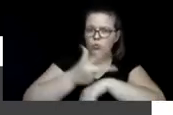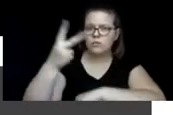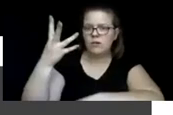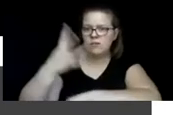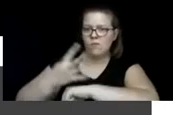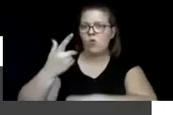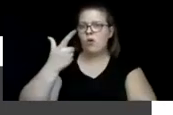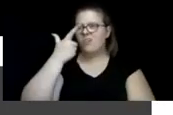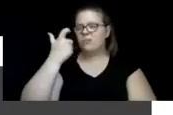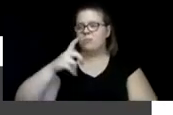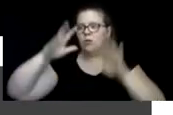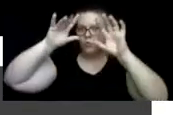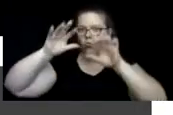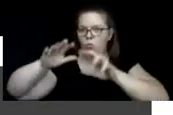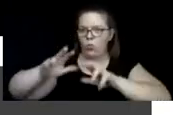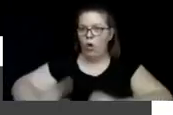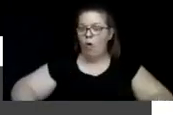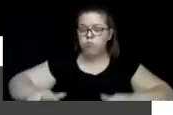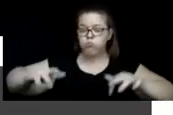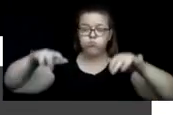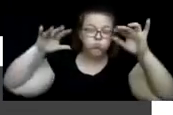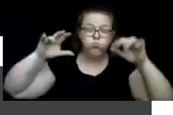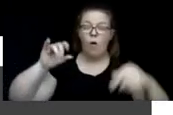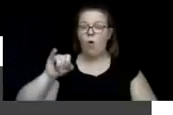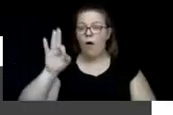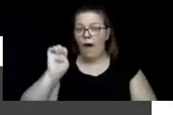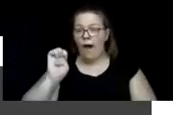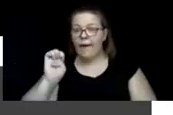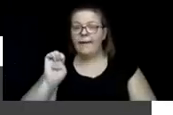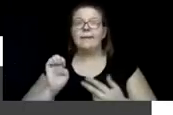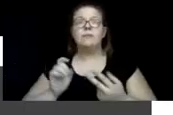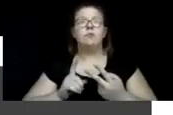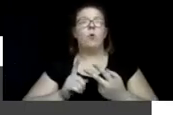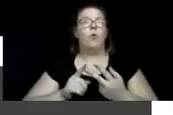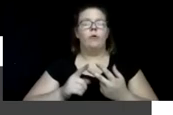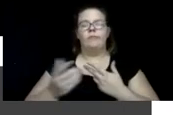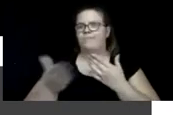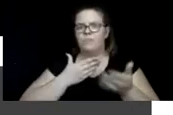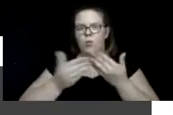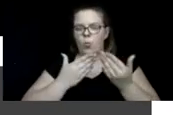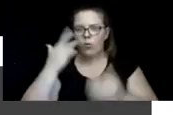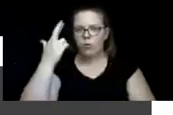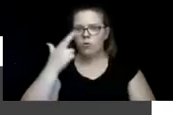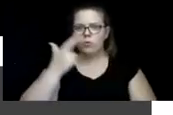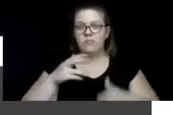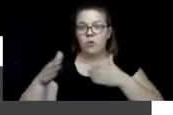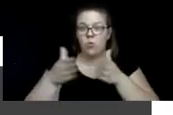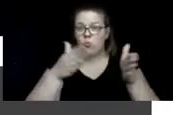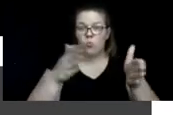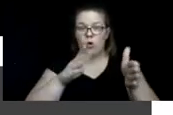a snowstorm or ice, or for whatever reason where the roads just couldn't get